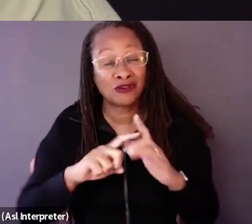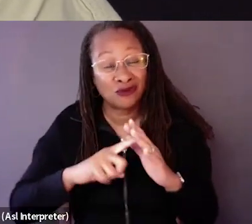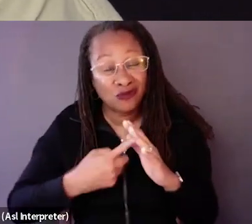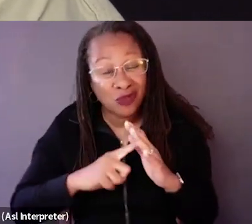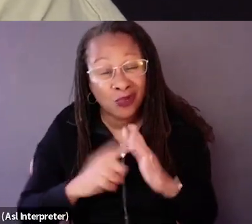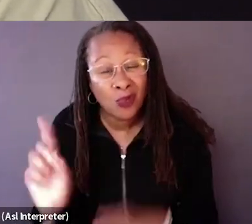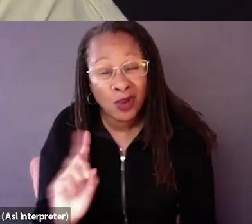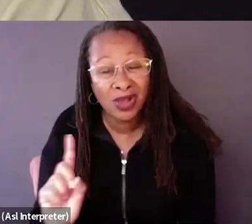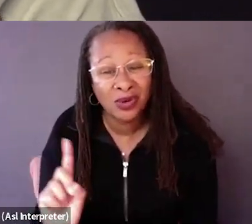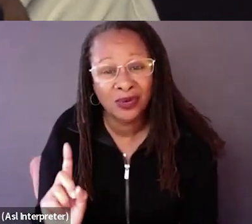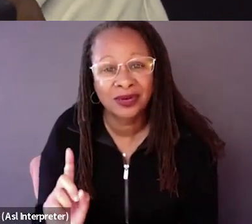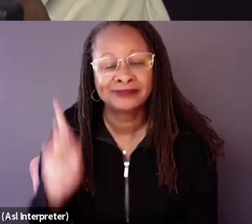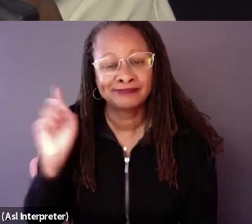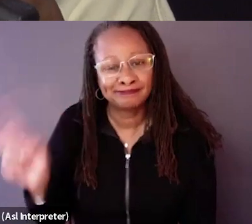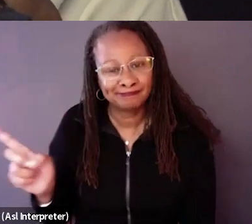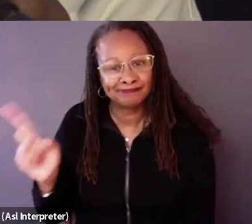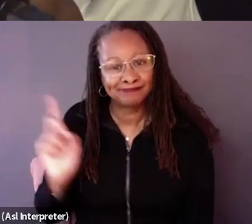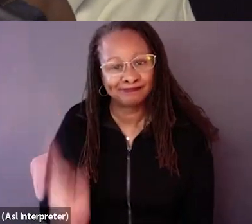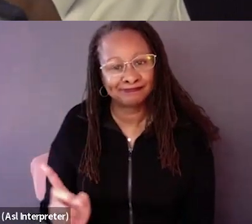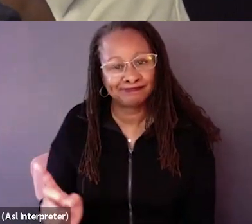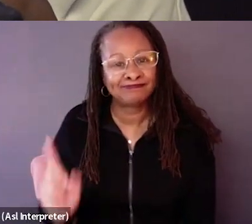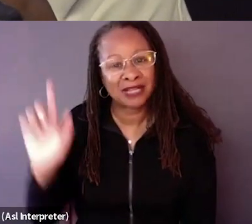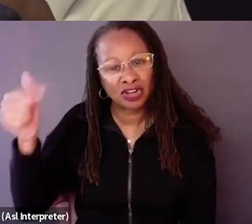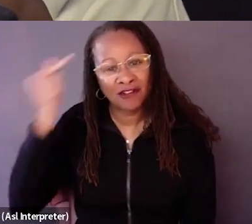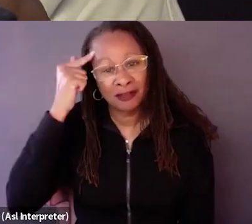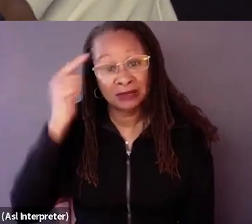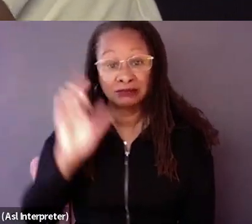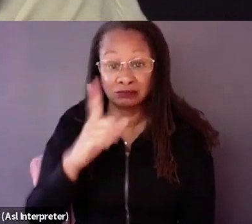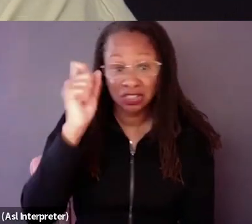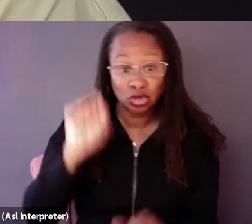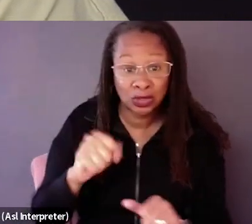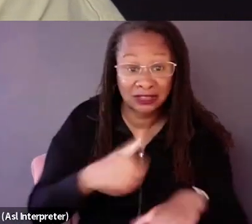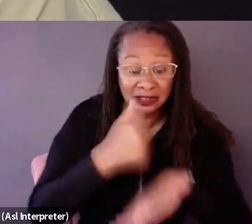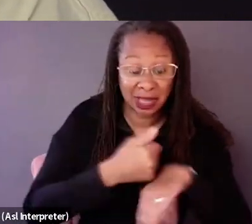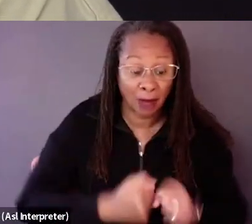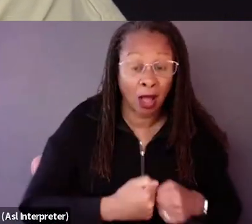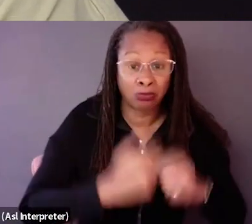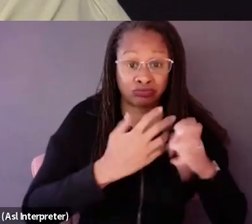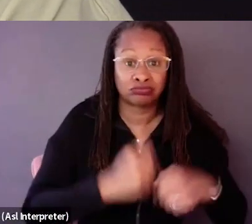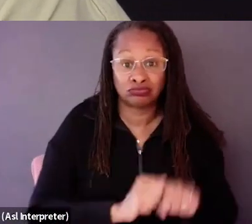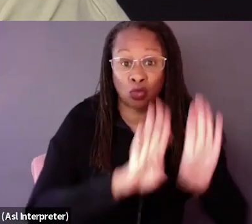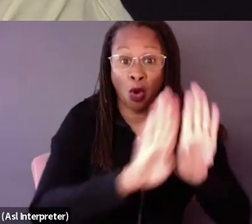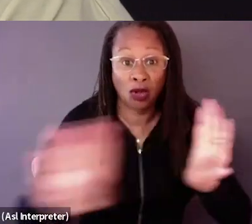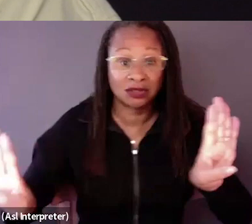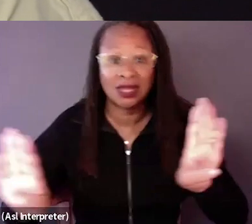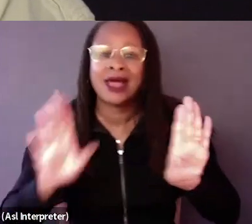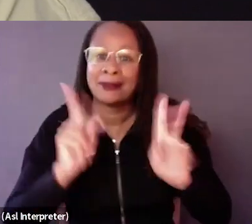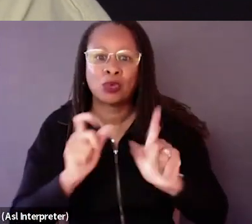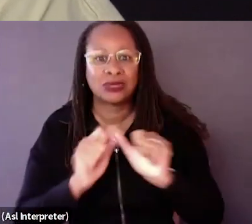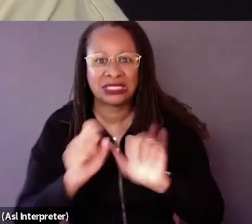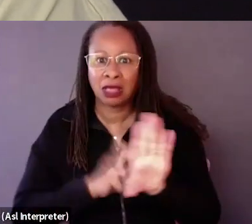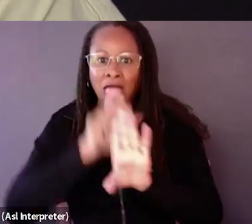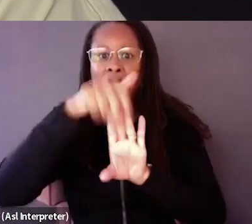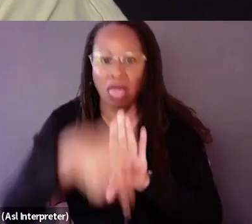of the immigration crises. And it's not that the immigrants choose to just get onto these harrowing journeys.